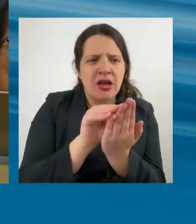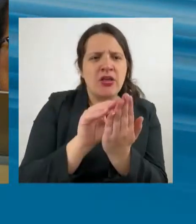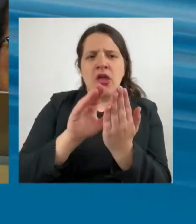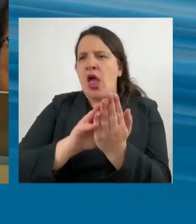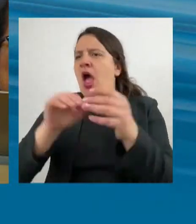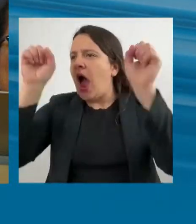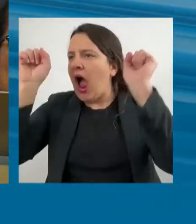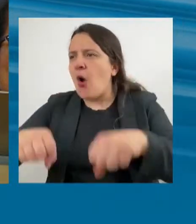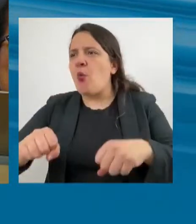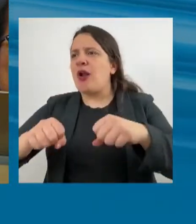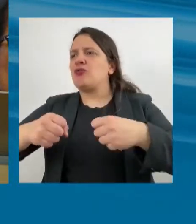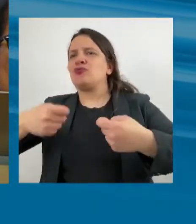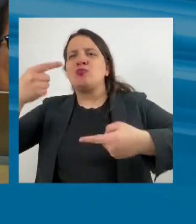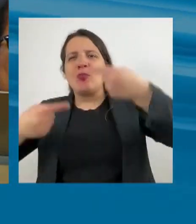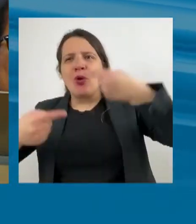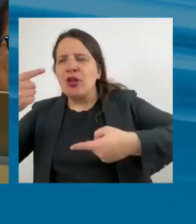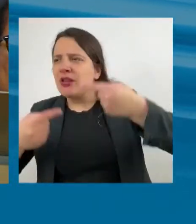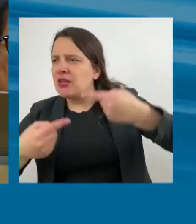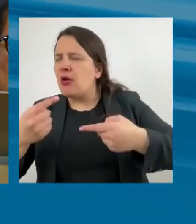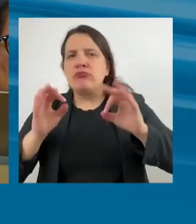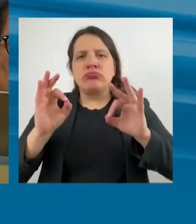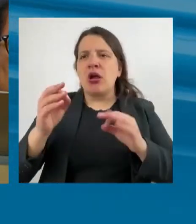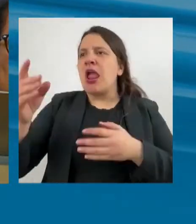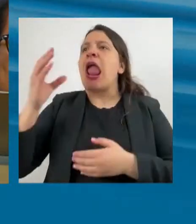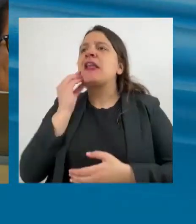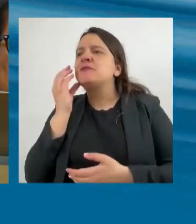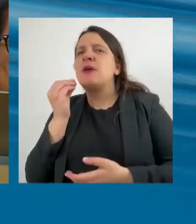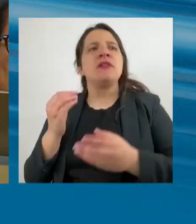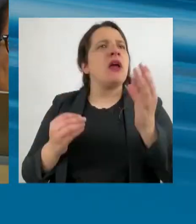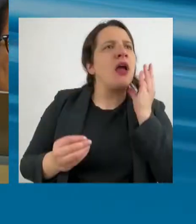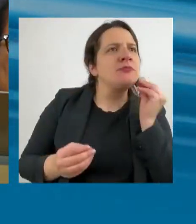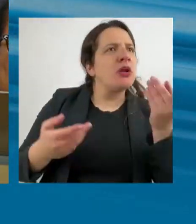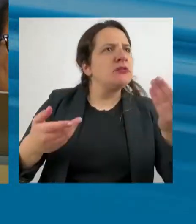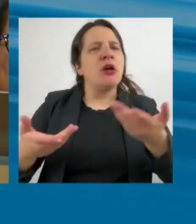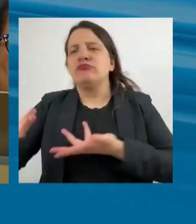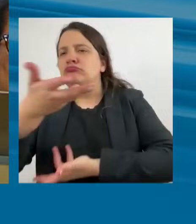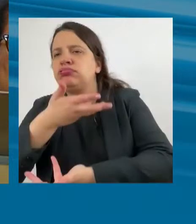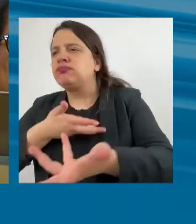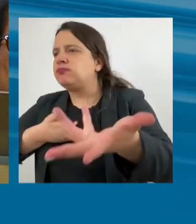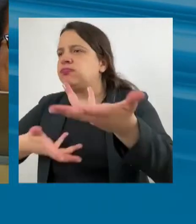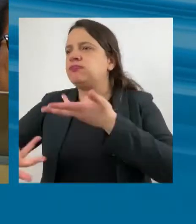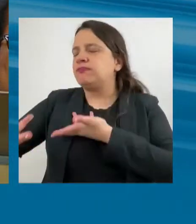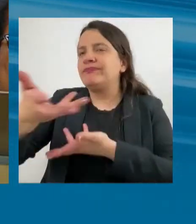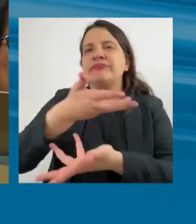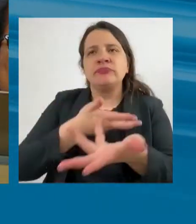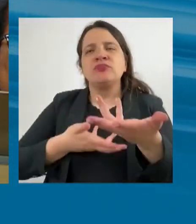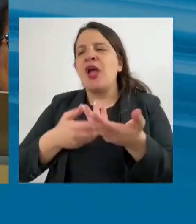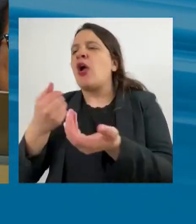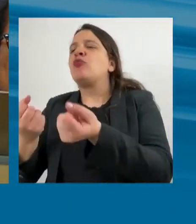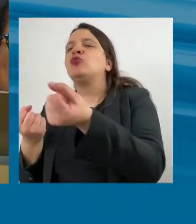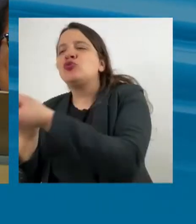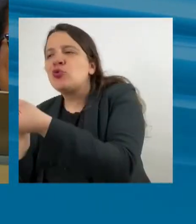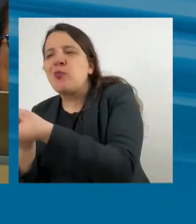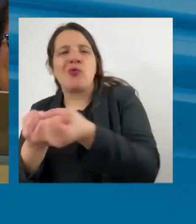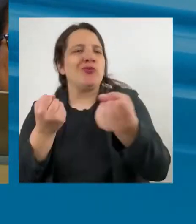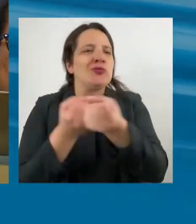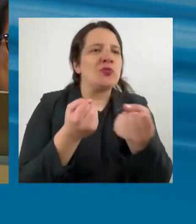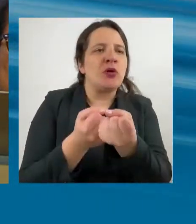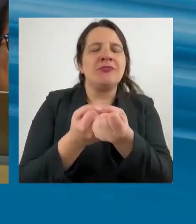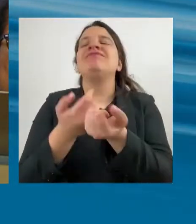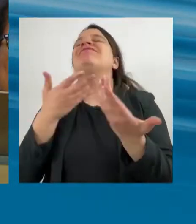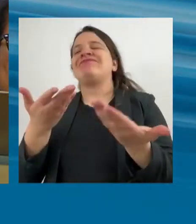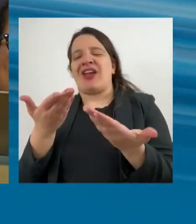conceptual definitions, political agreements, exchange of experiences, technical assistance of the countries that